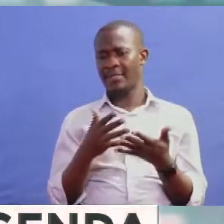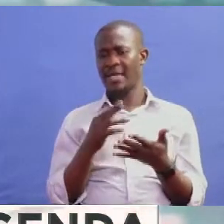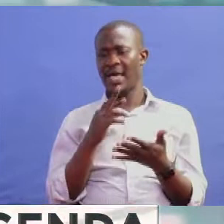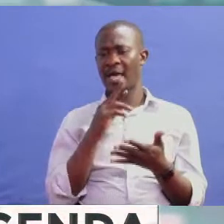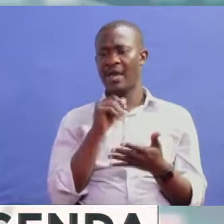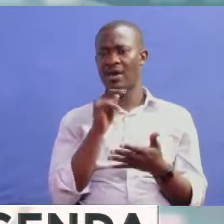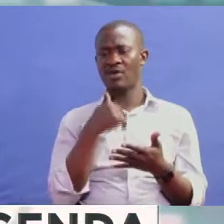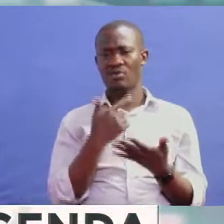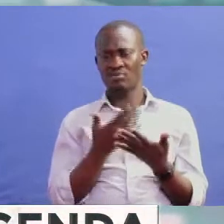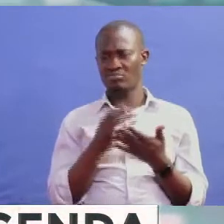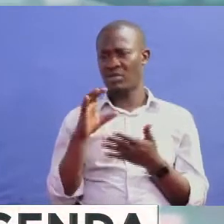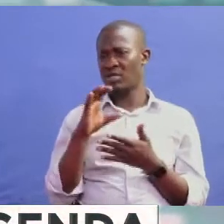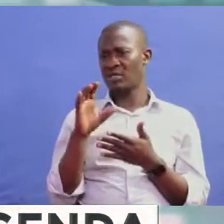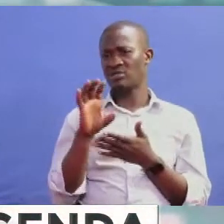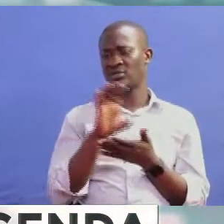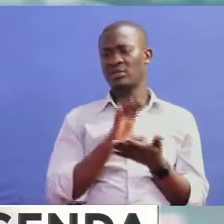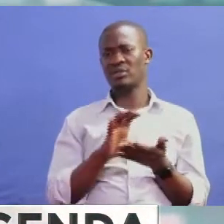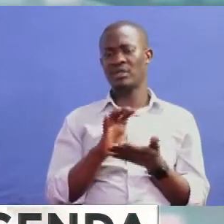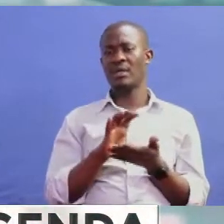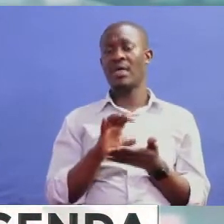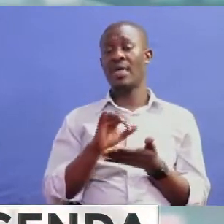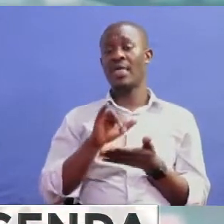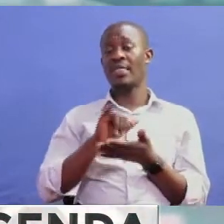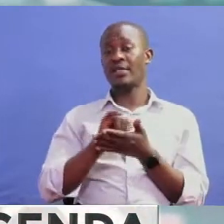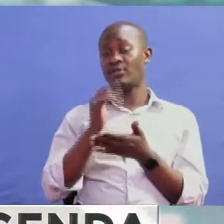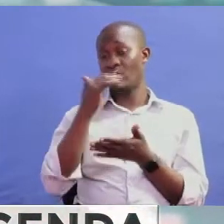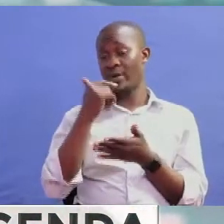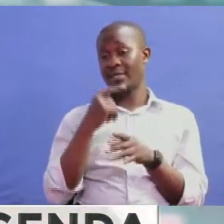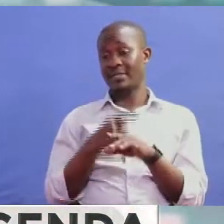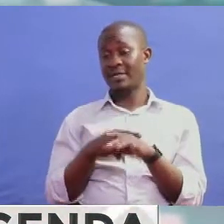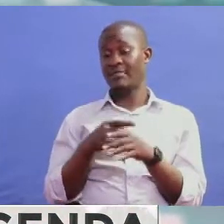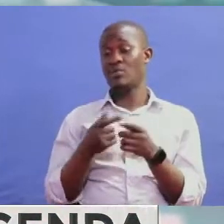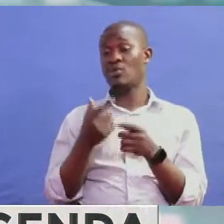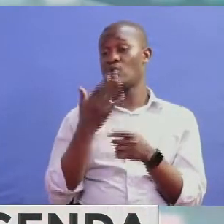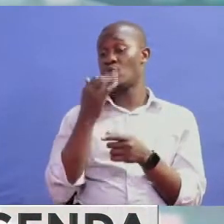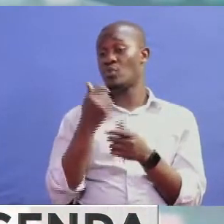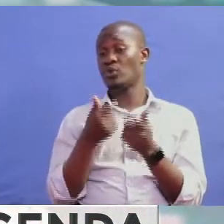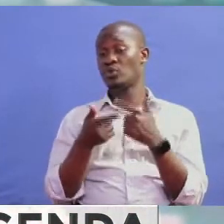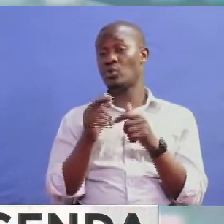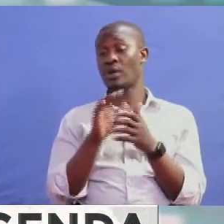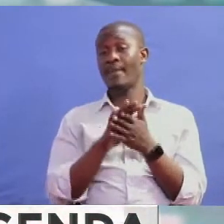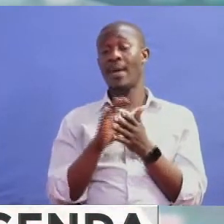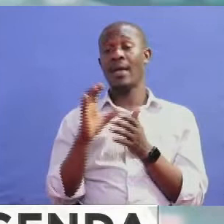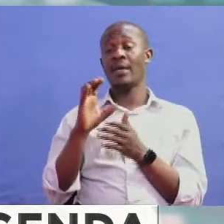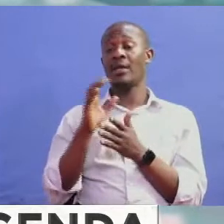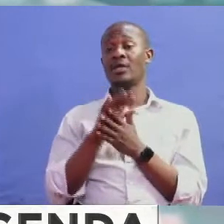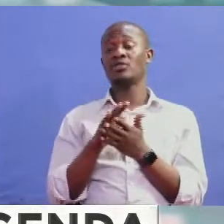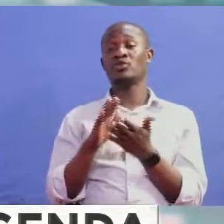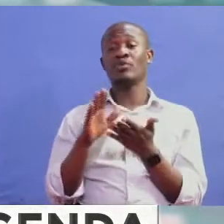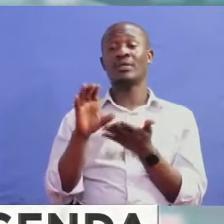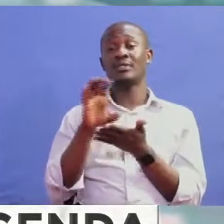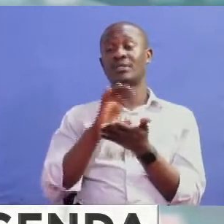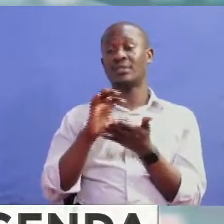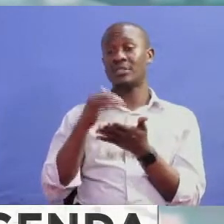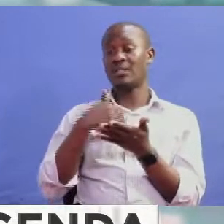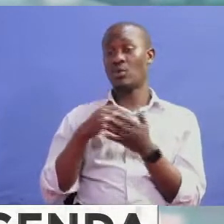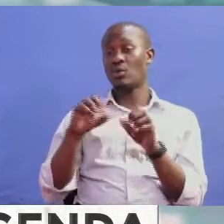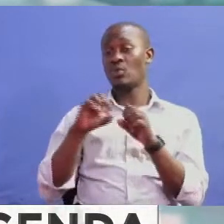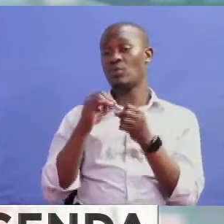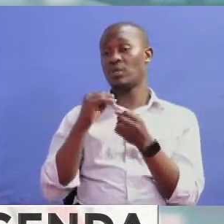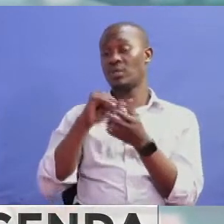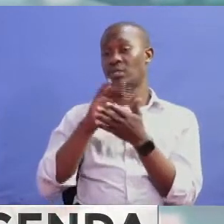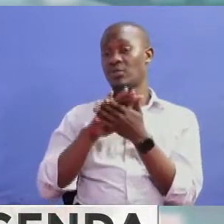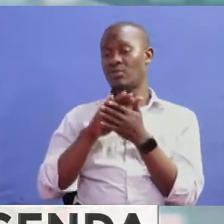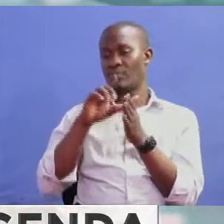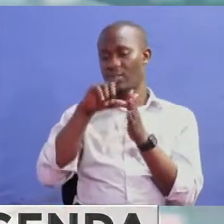really customer-centric. And therefore, if you want to become a customer-centric organization, it is from the